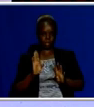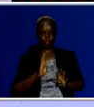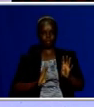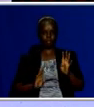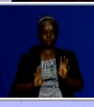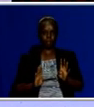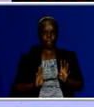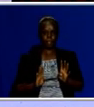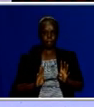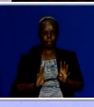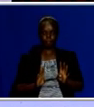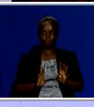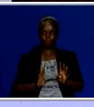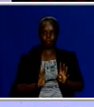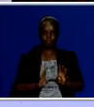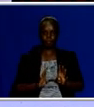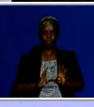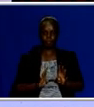habit?